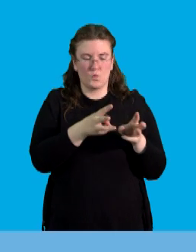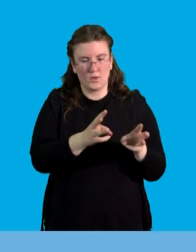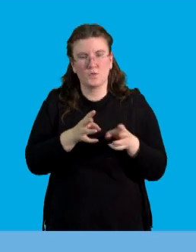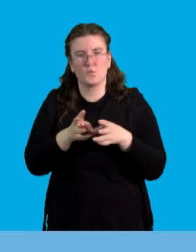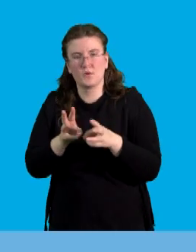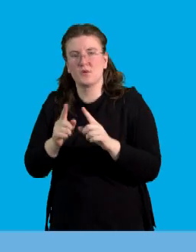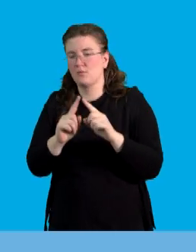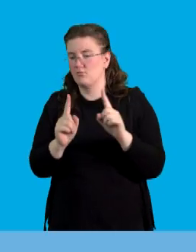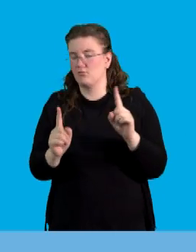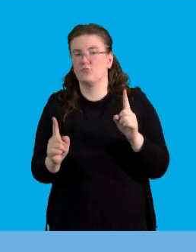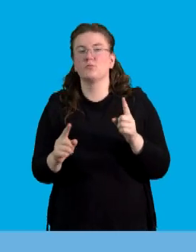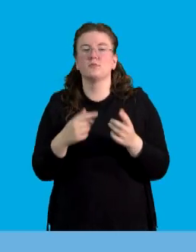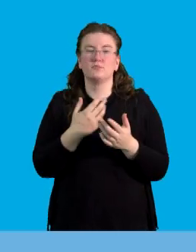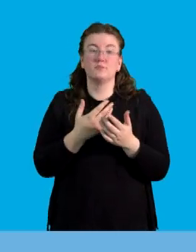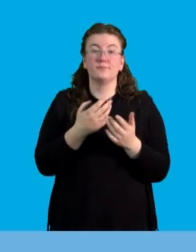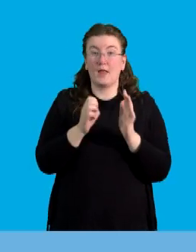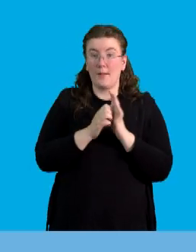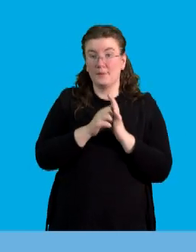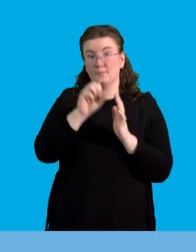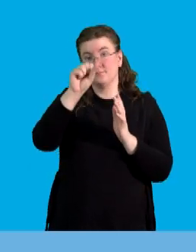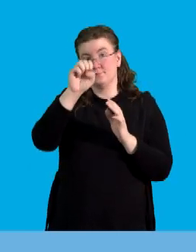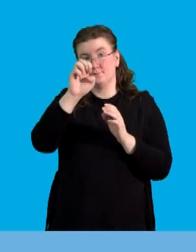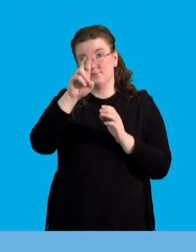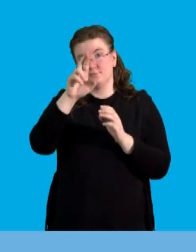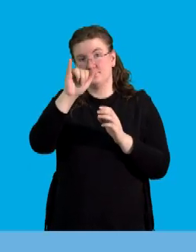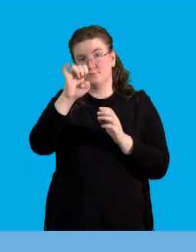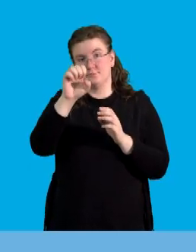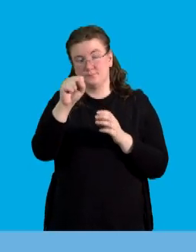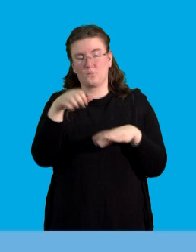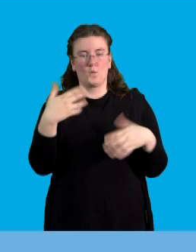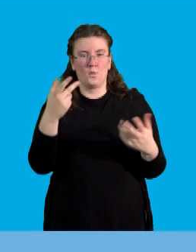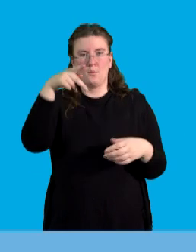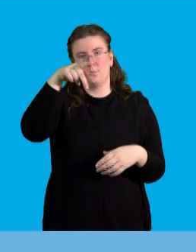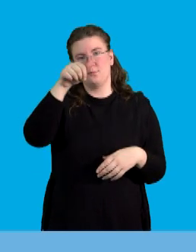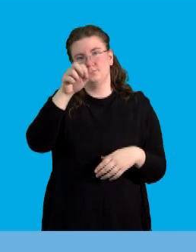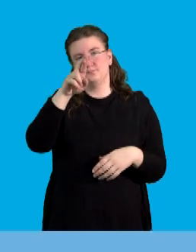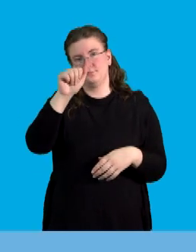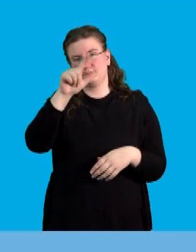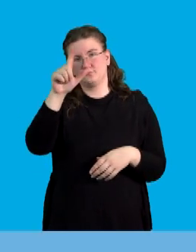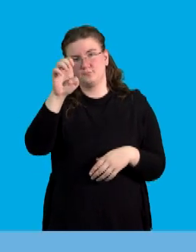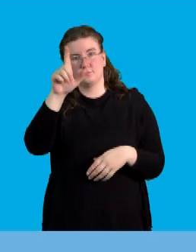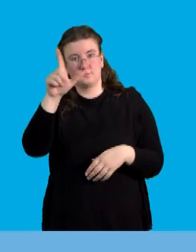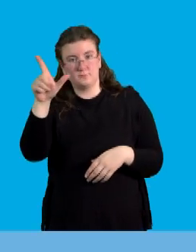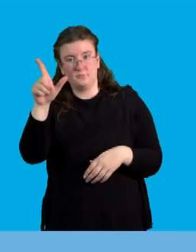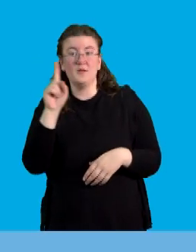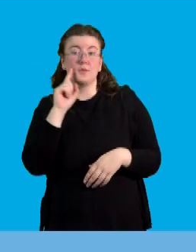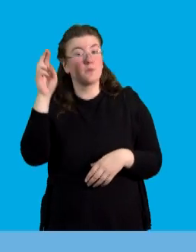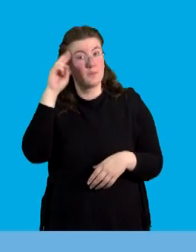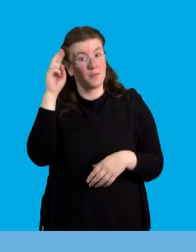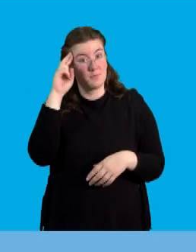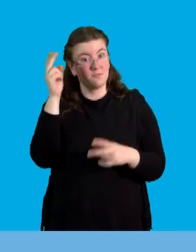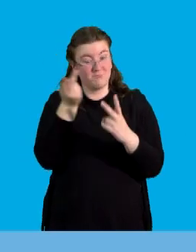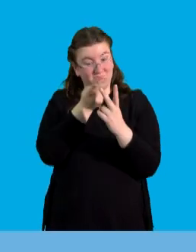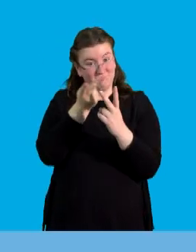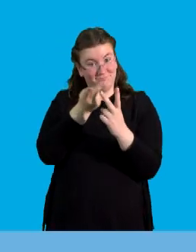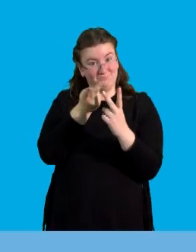So we can connect our cells either in series or connect them in parallel. However, remember that the output energy that we received from both of